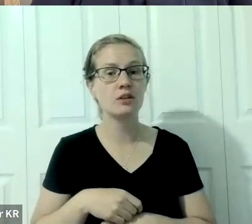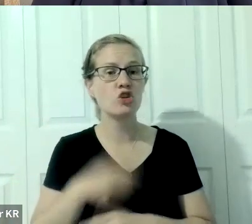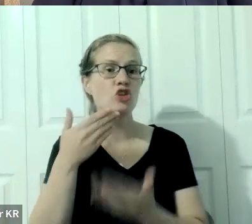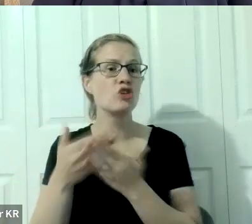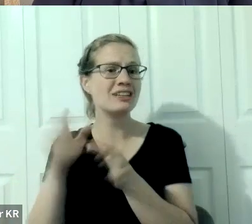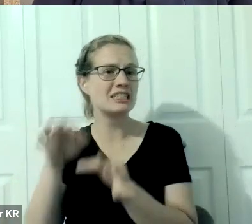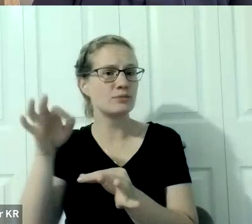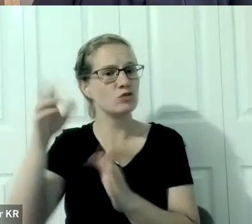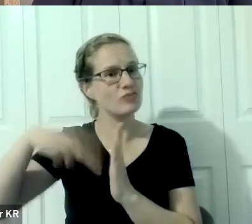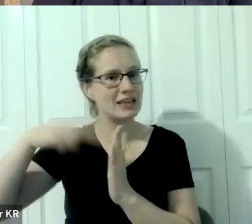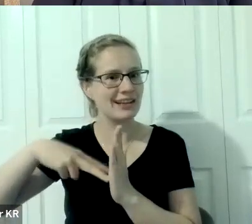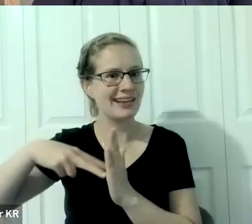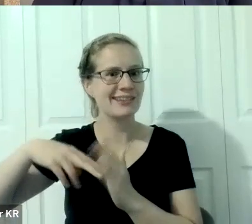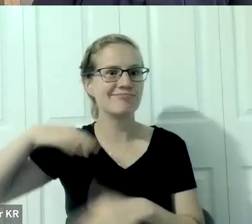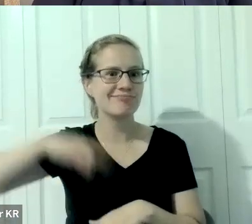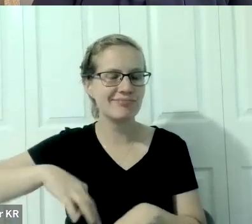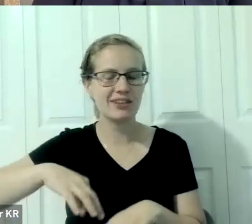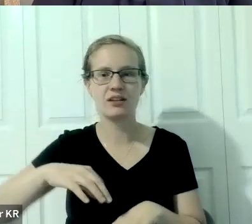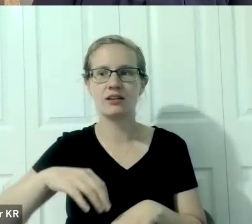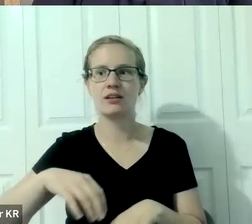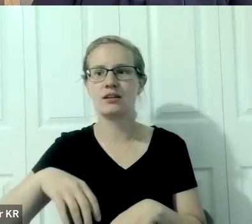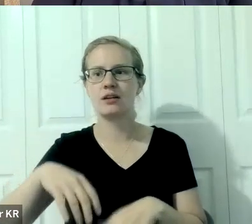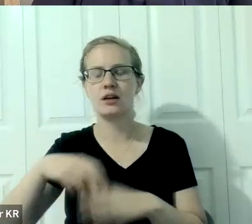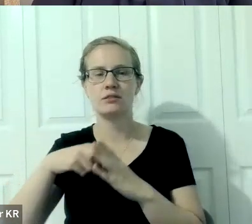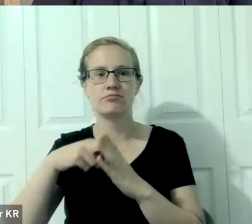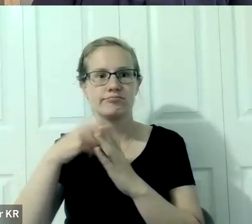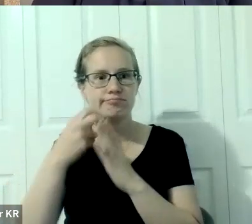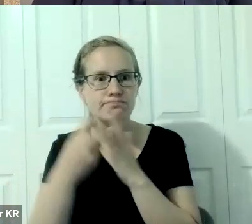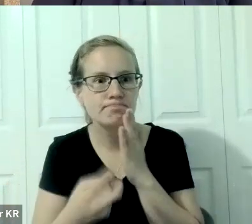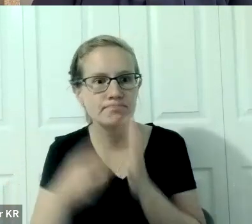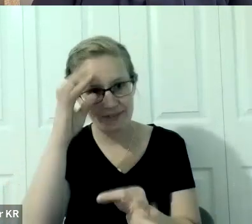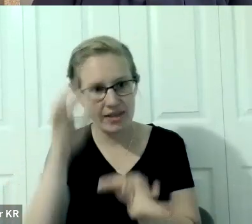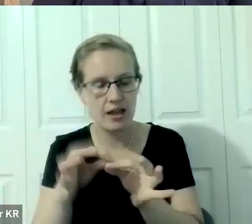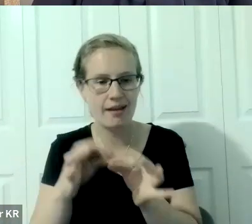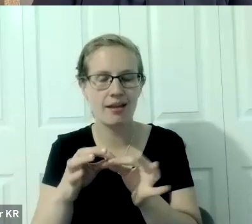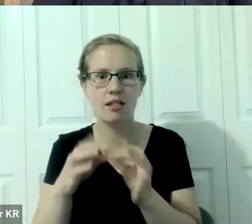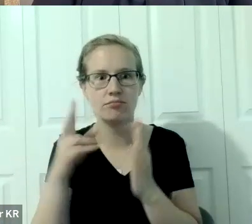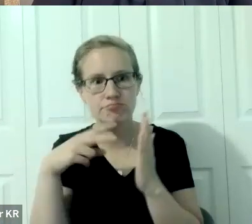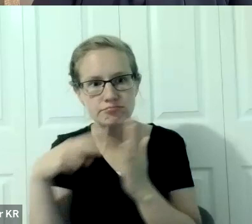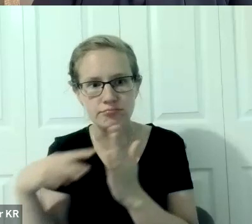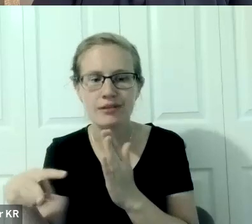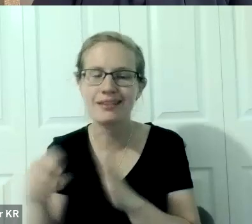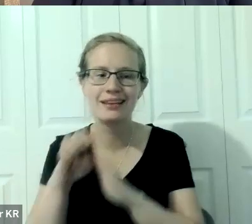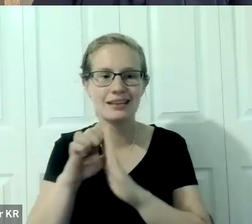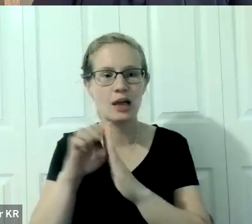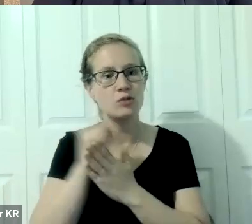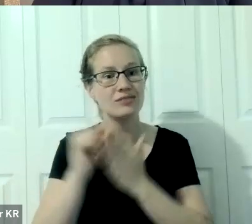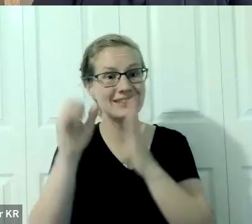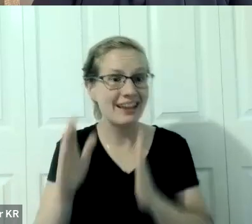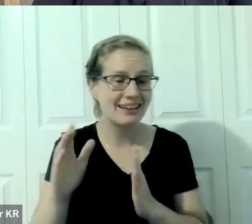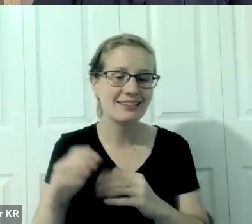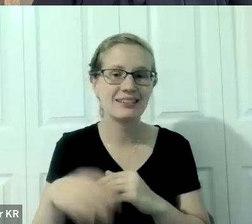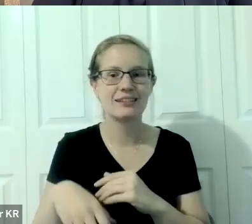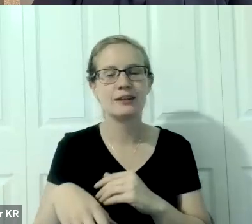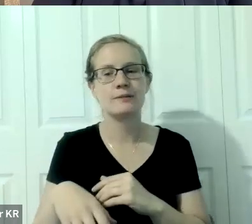good spiritual reading, kind of immersing yourself in that faith and in the examples of saints